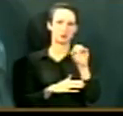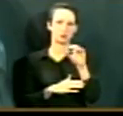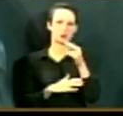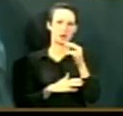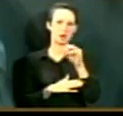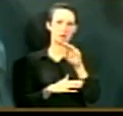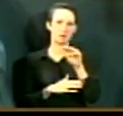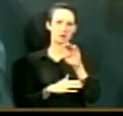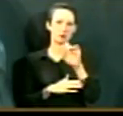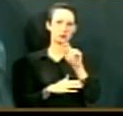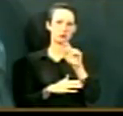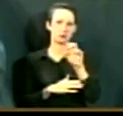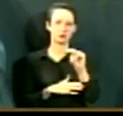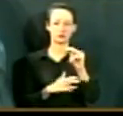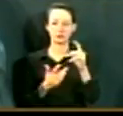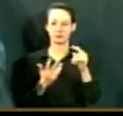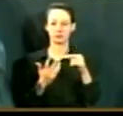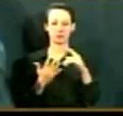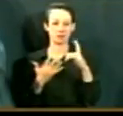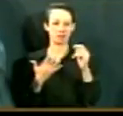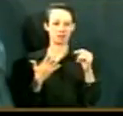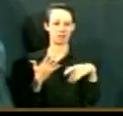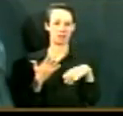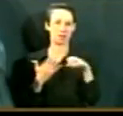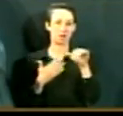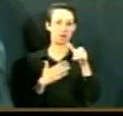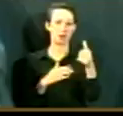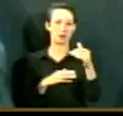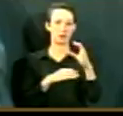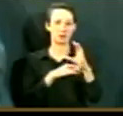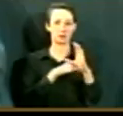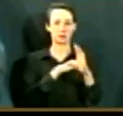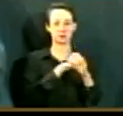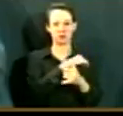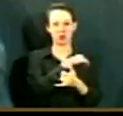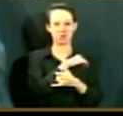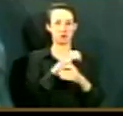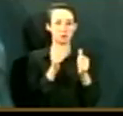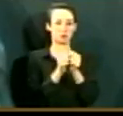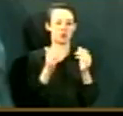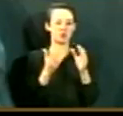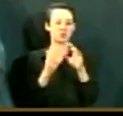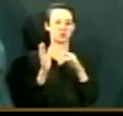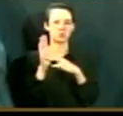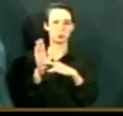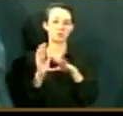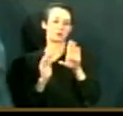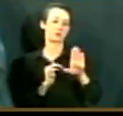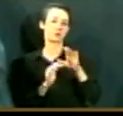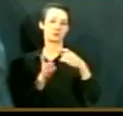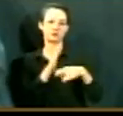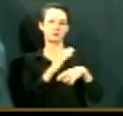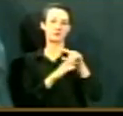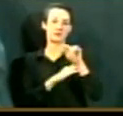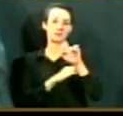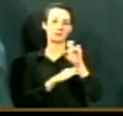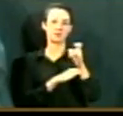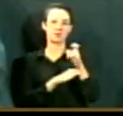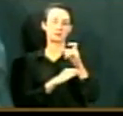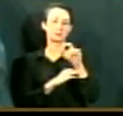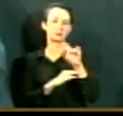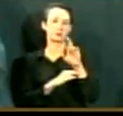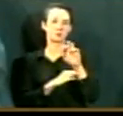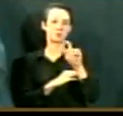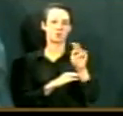Shelby, Roane, whatever the counties is, without showing what their tax rate is. And I echo your sentiment. It's going to take